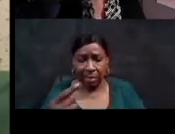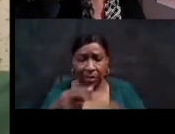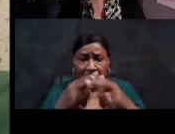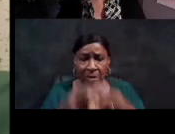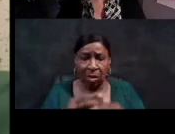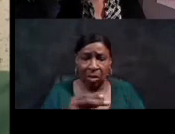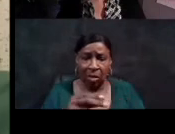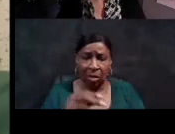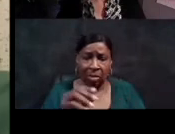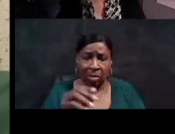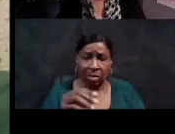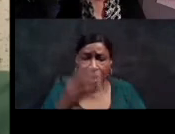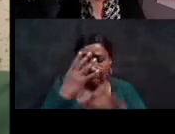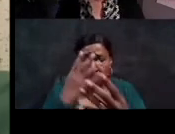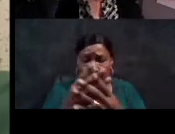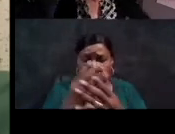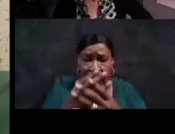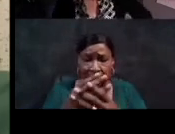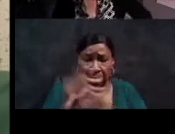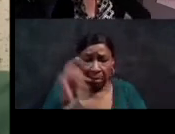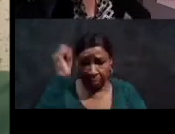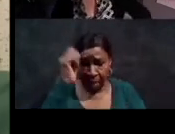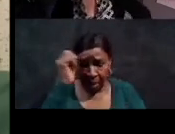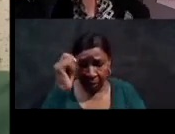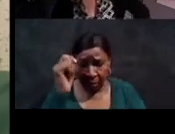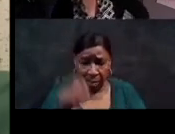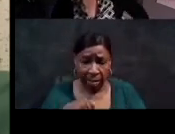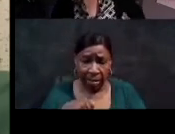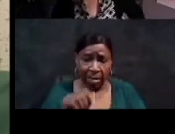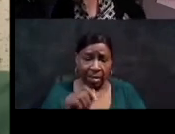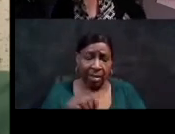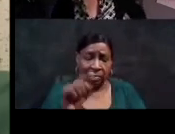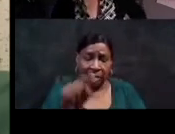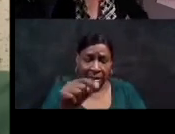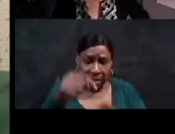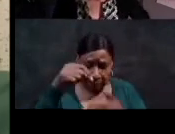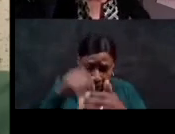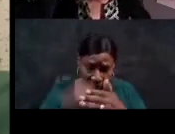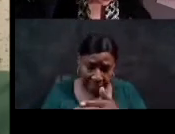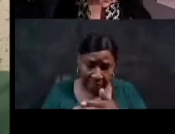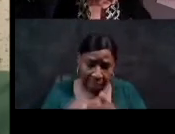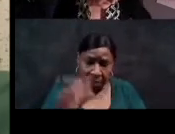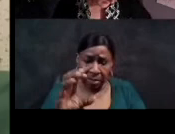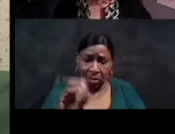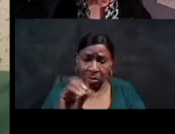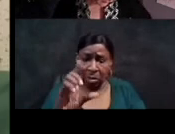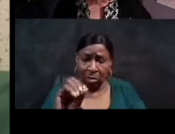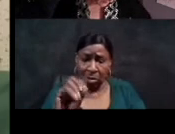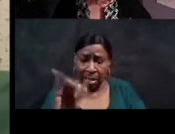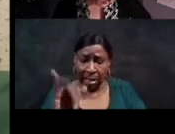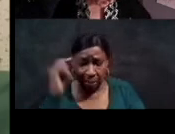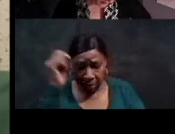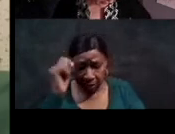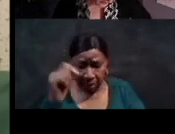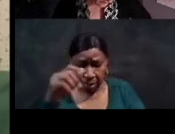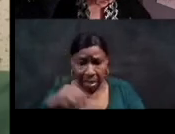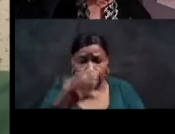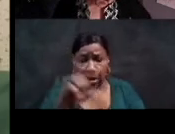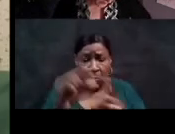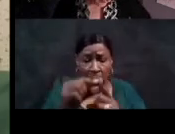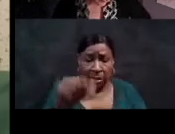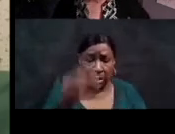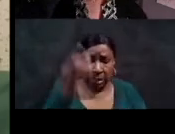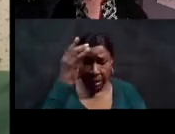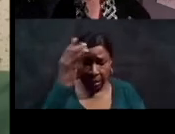theory, which is really a decolonial theory that, in their words, is an intellectual and political project for